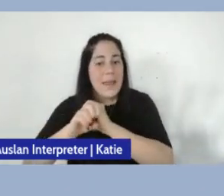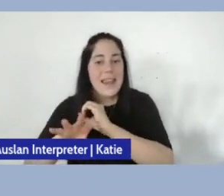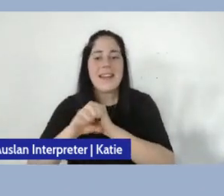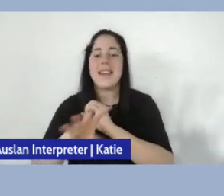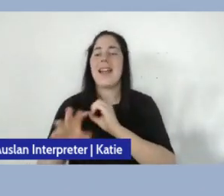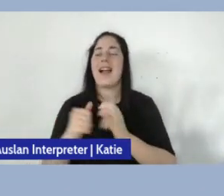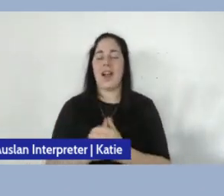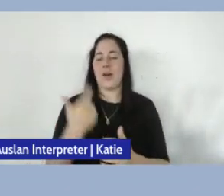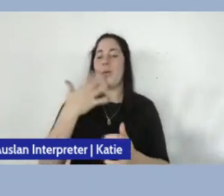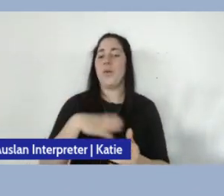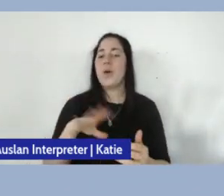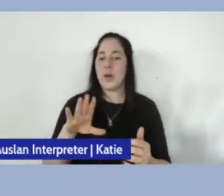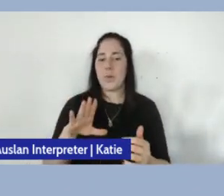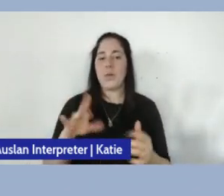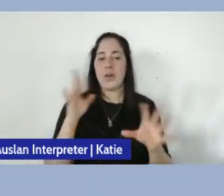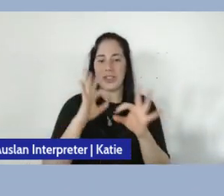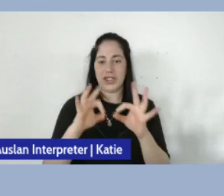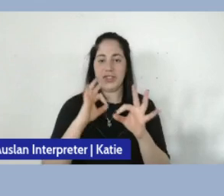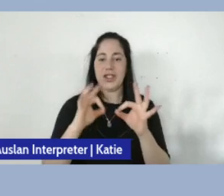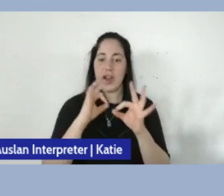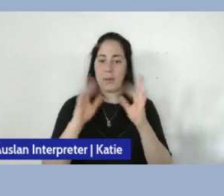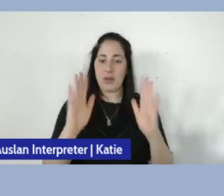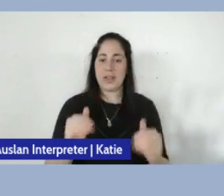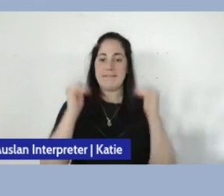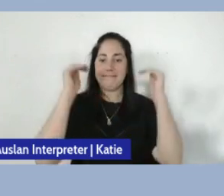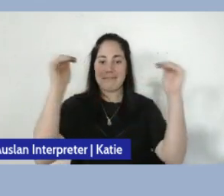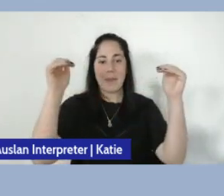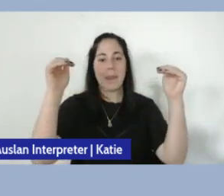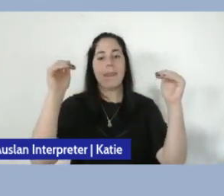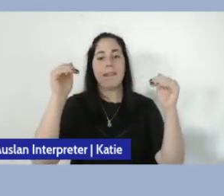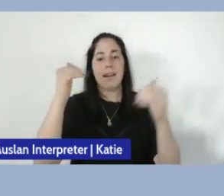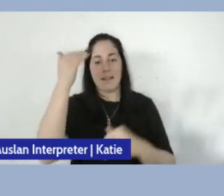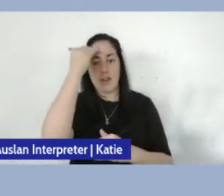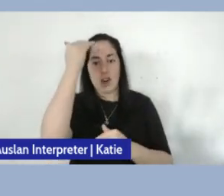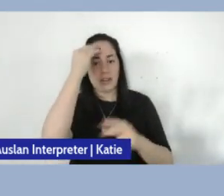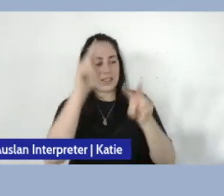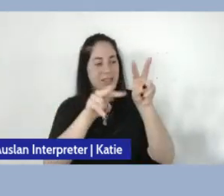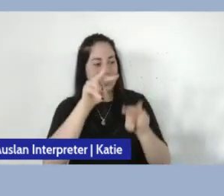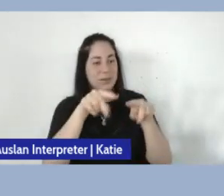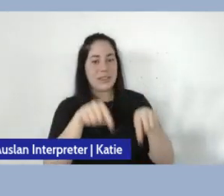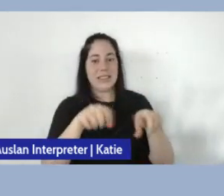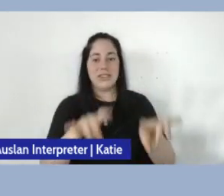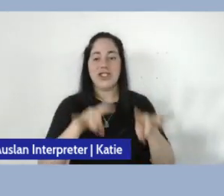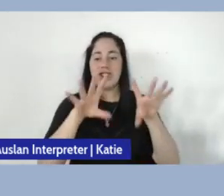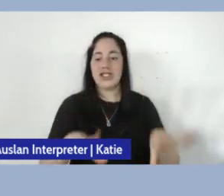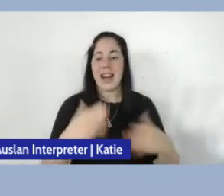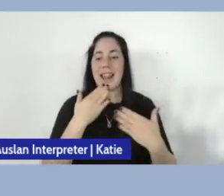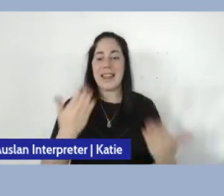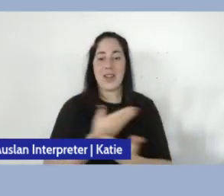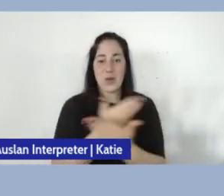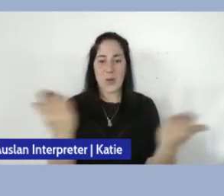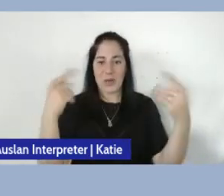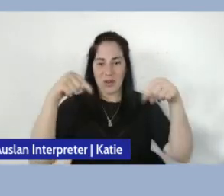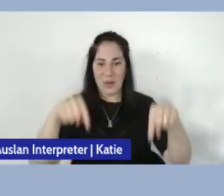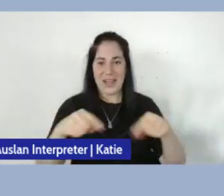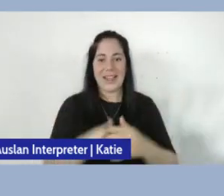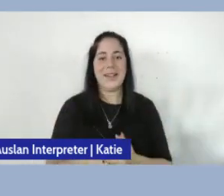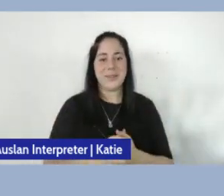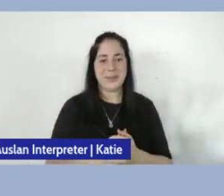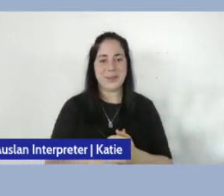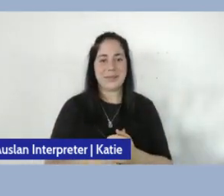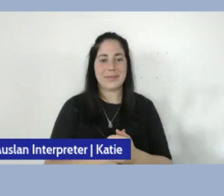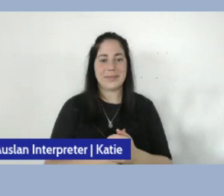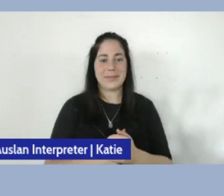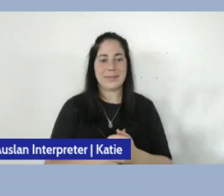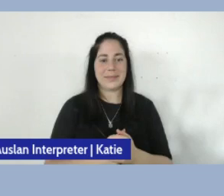the bar for interpreting for cognitive assessments in Australia. And I'd like to thank you all for being here. So I'm Li